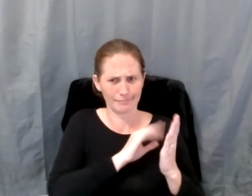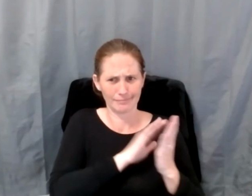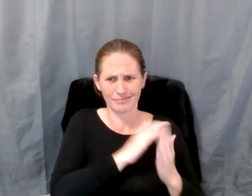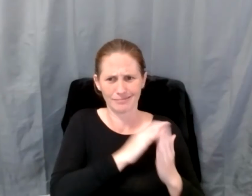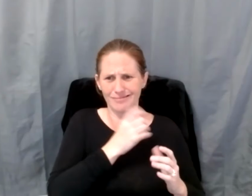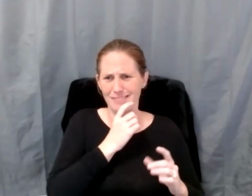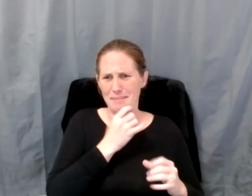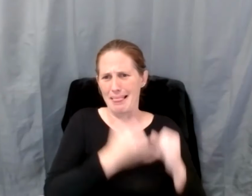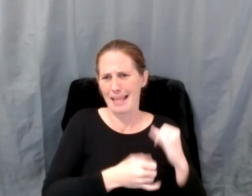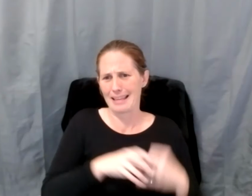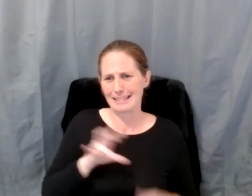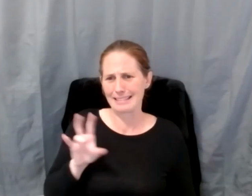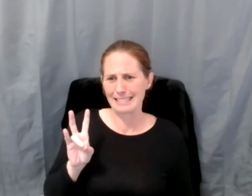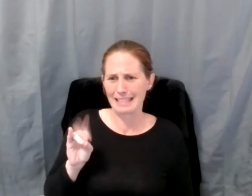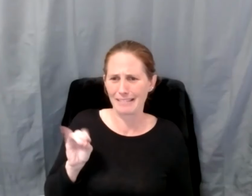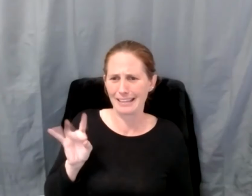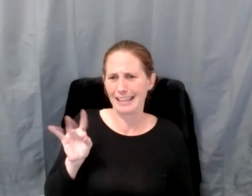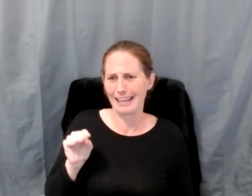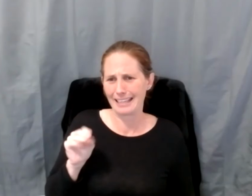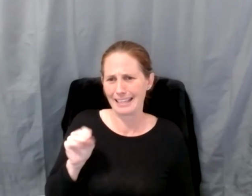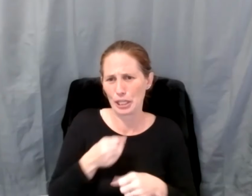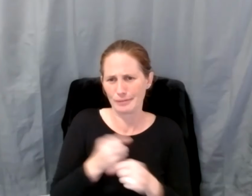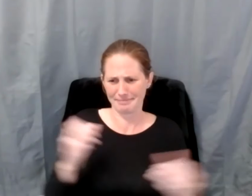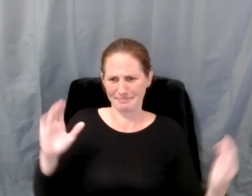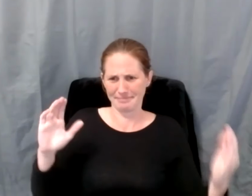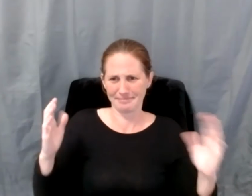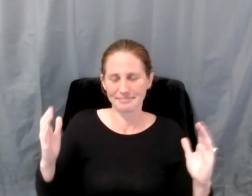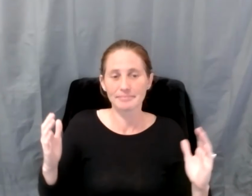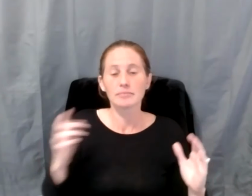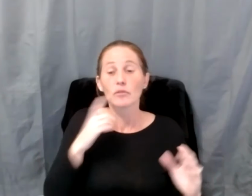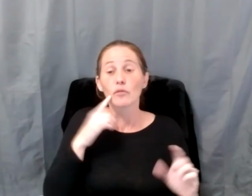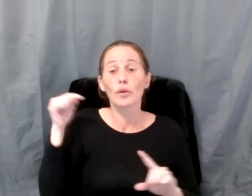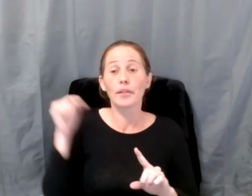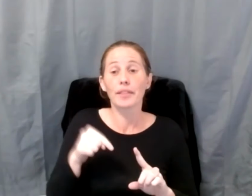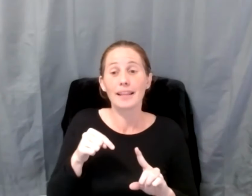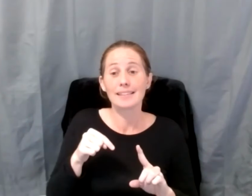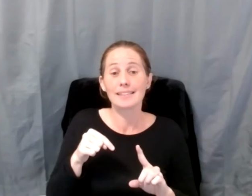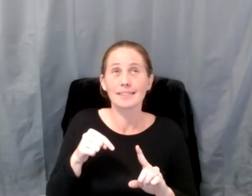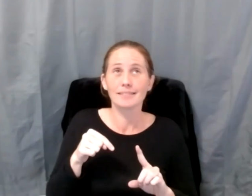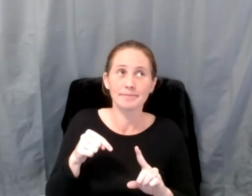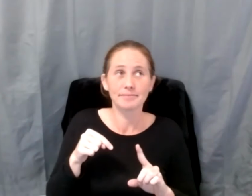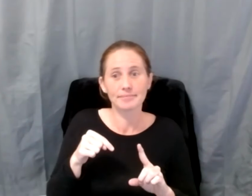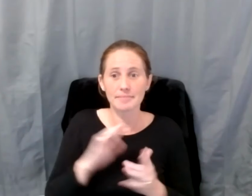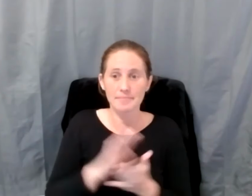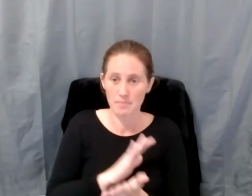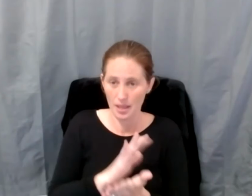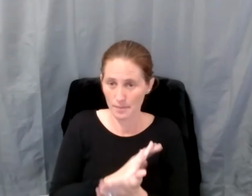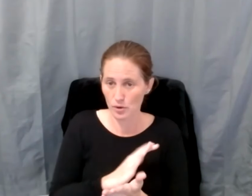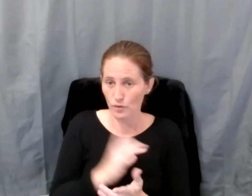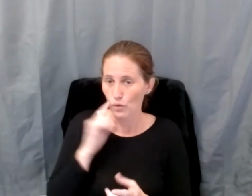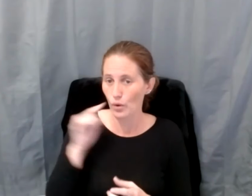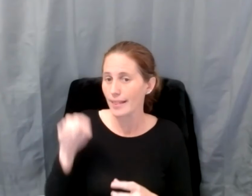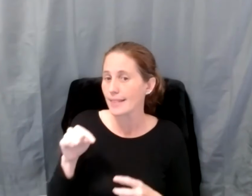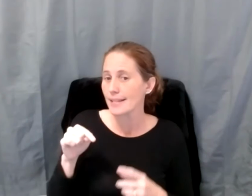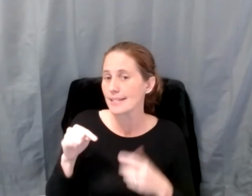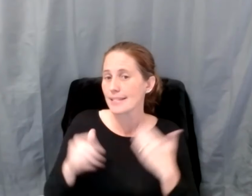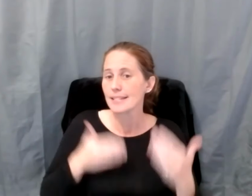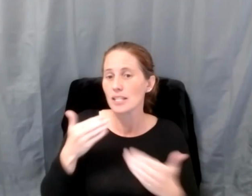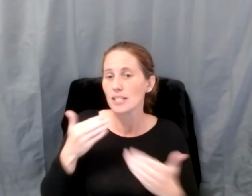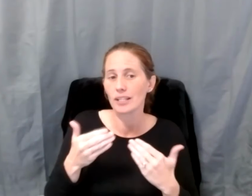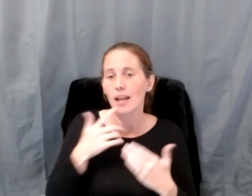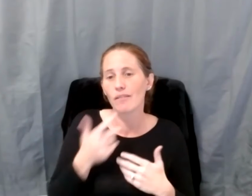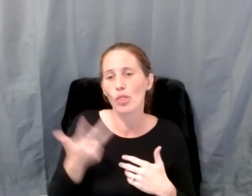70, 80 years. Um, so we've really, so for this, for the papers, um, from this, uh, series, there's a three